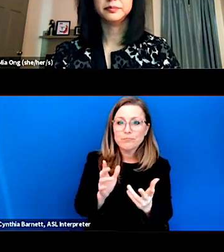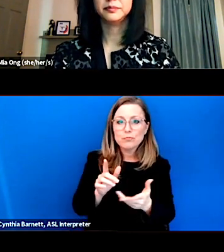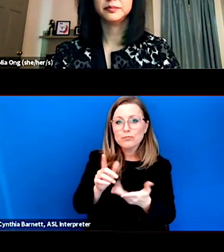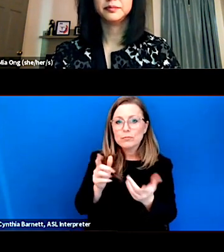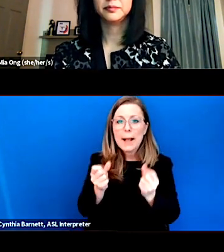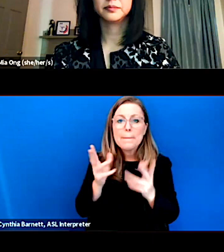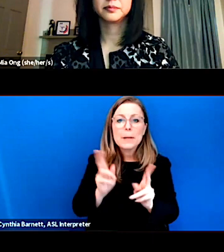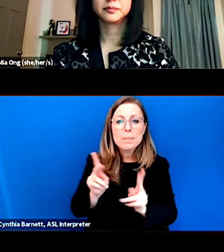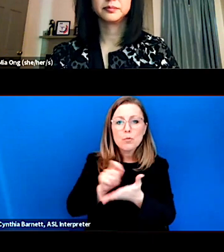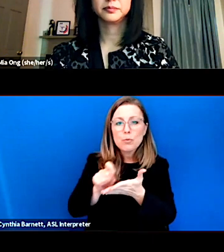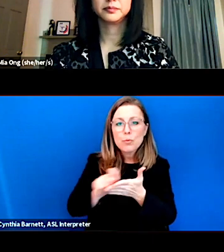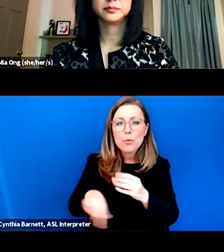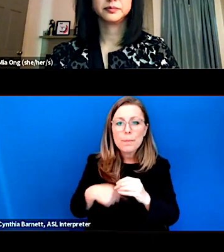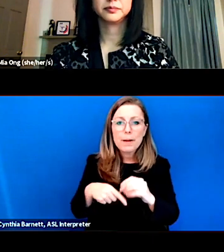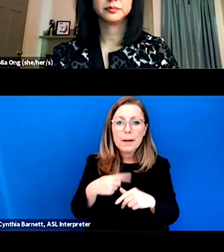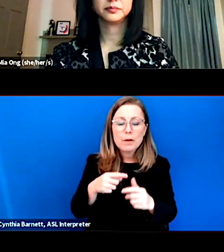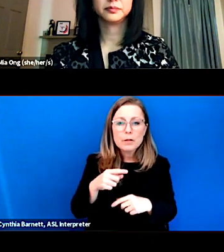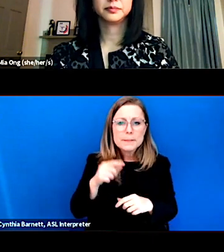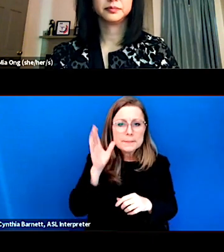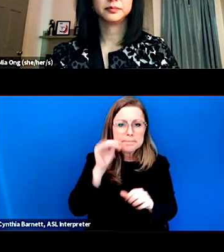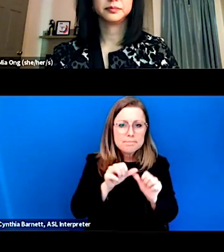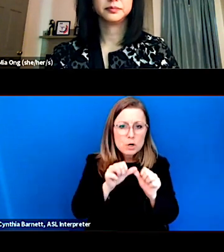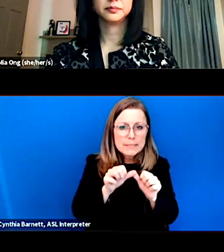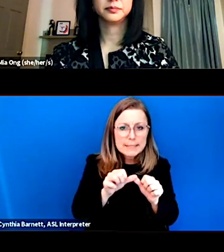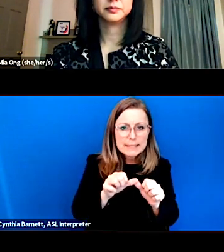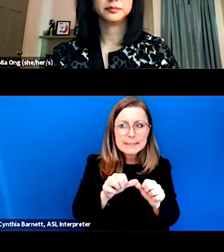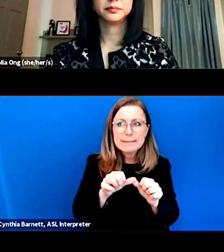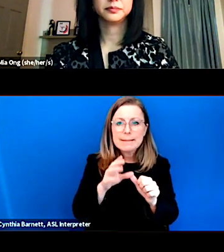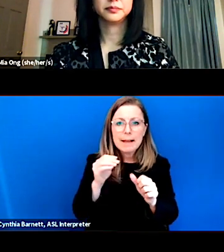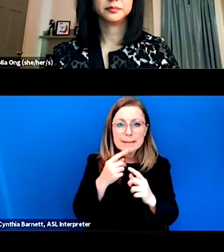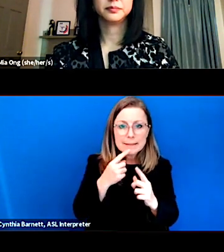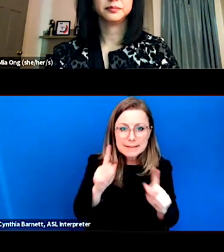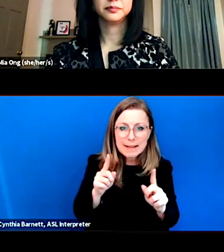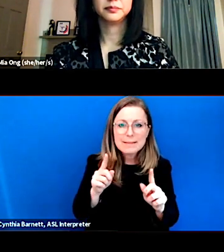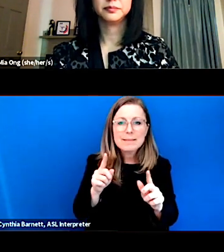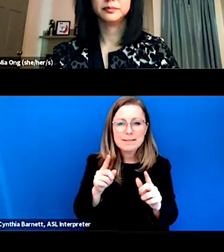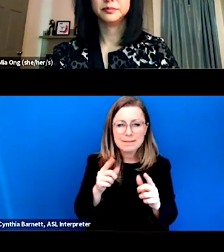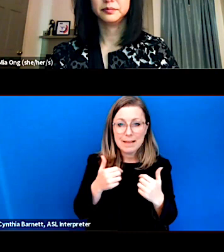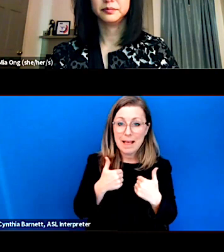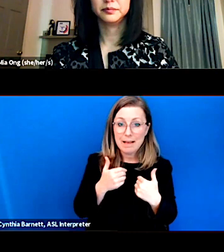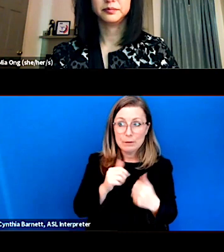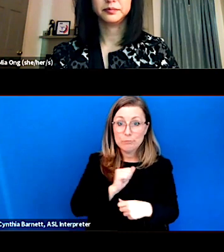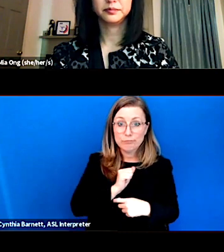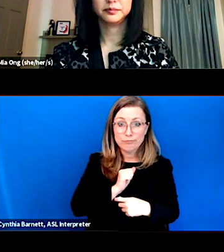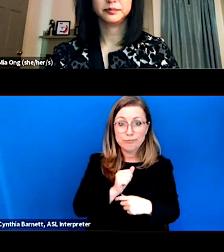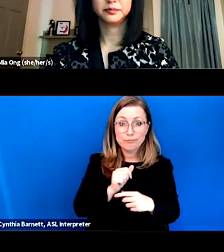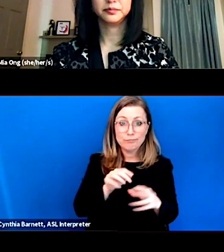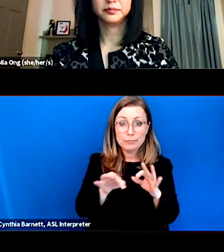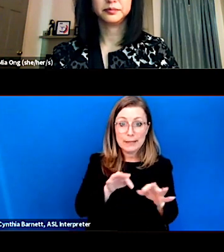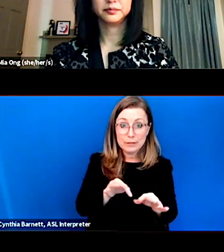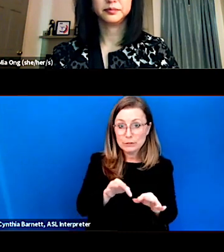those together, and you have your own definition of what that is, and you count how many instances of